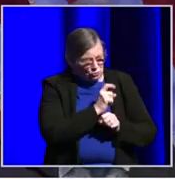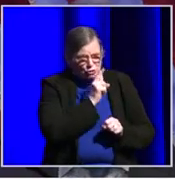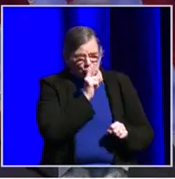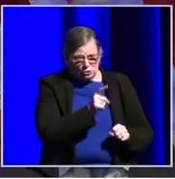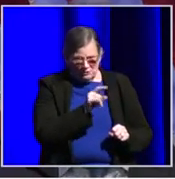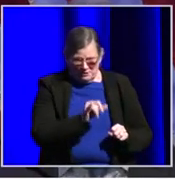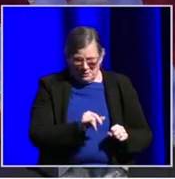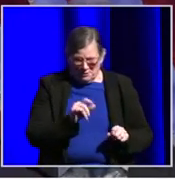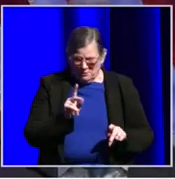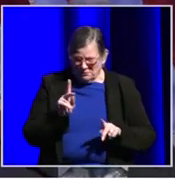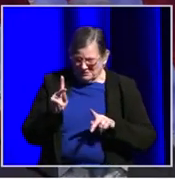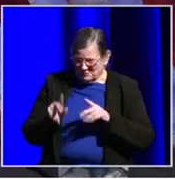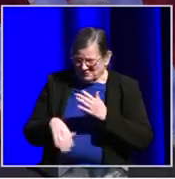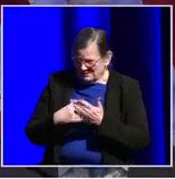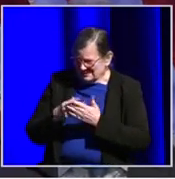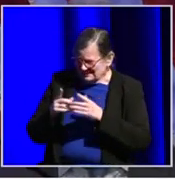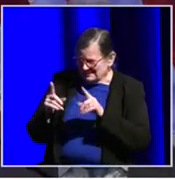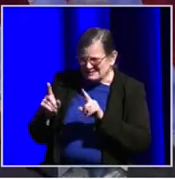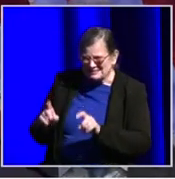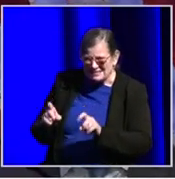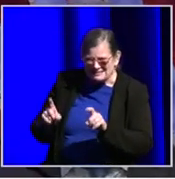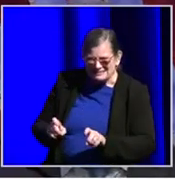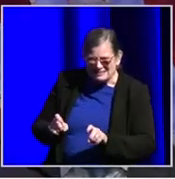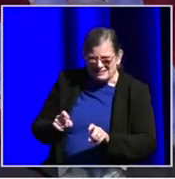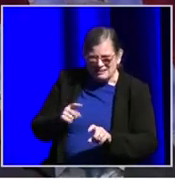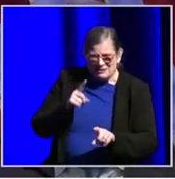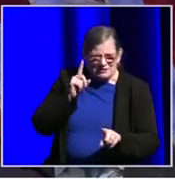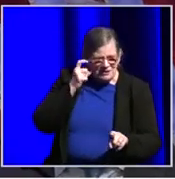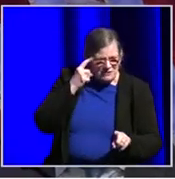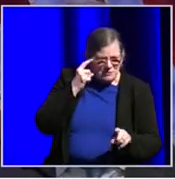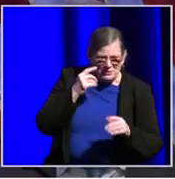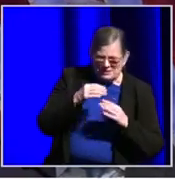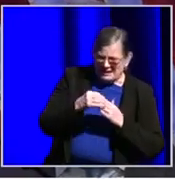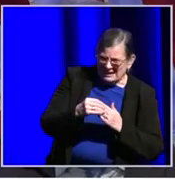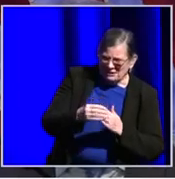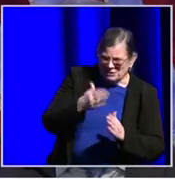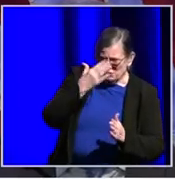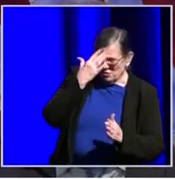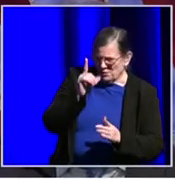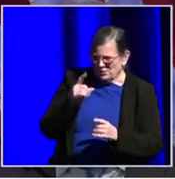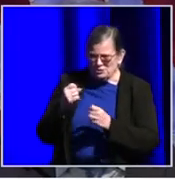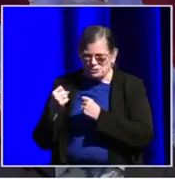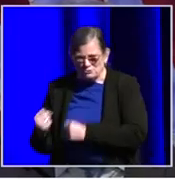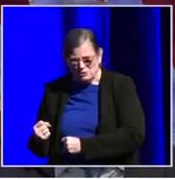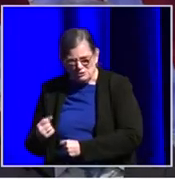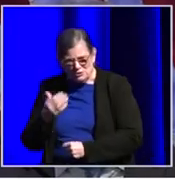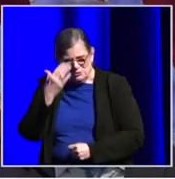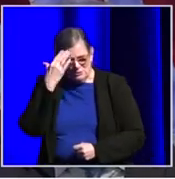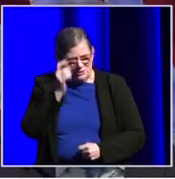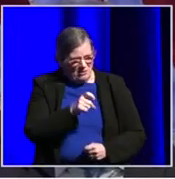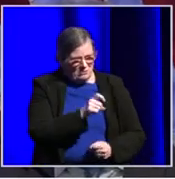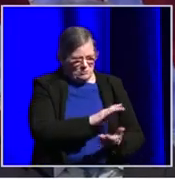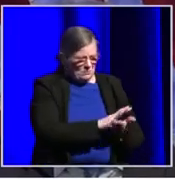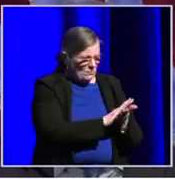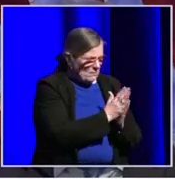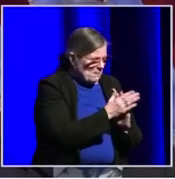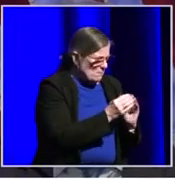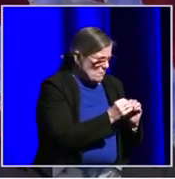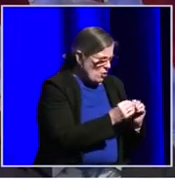tested leader who knows where we are strong and who knows where we must be stronger.